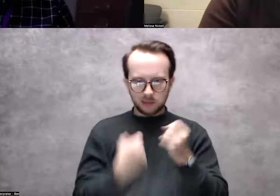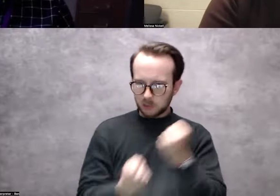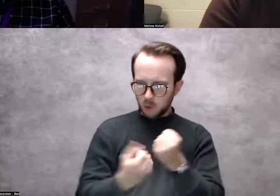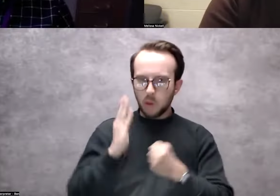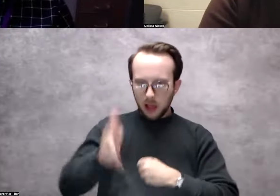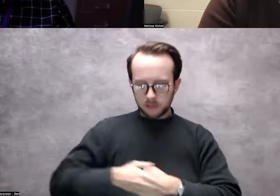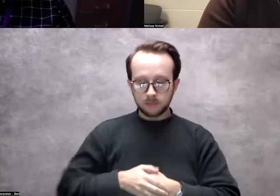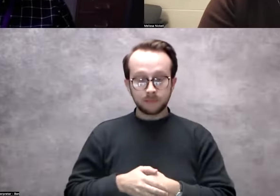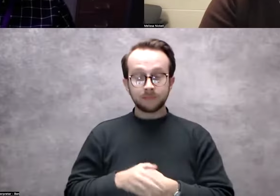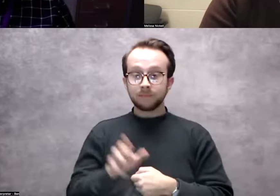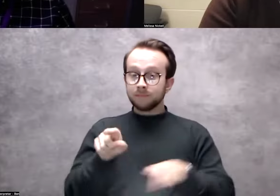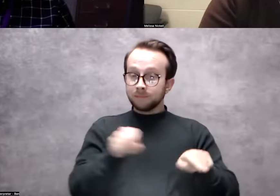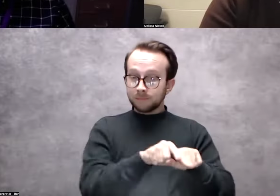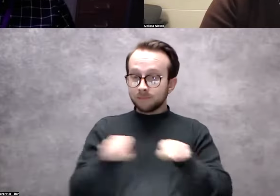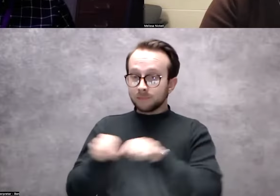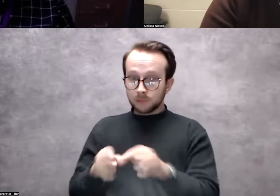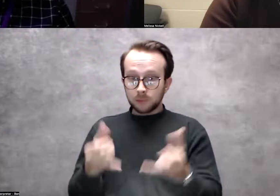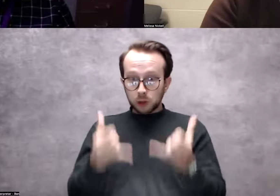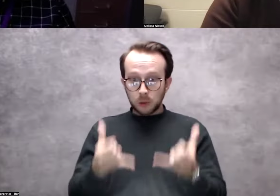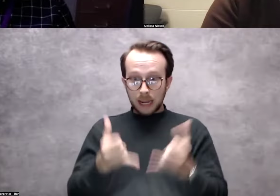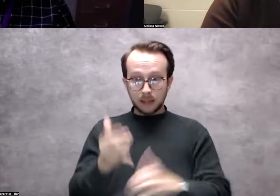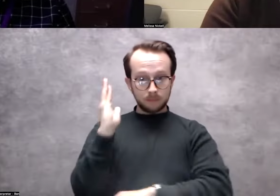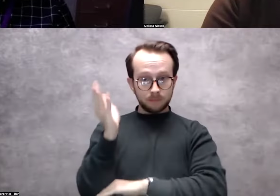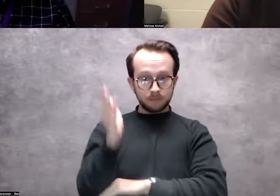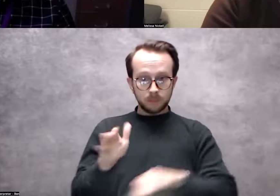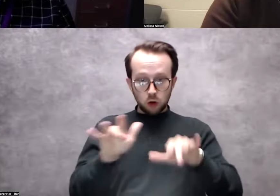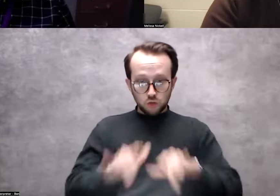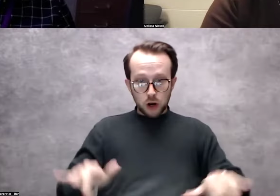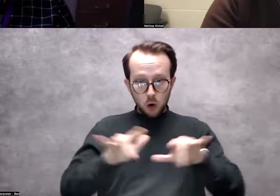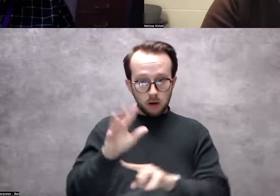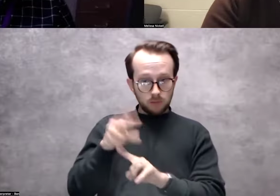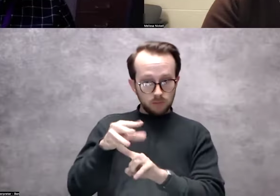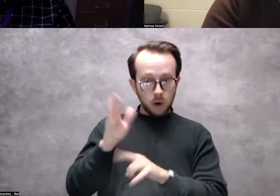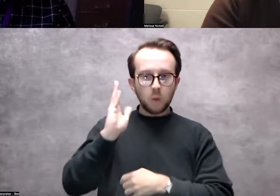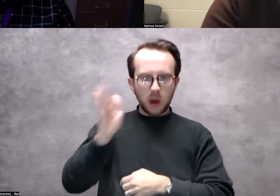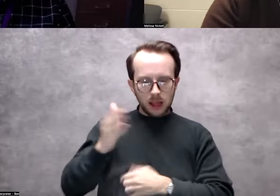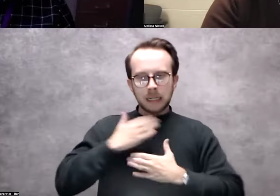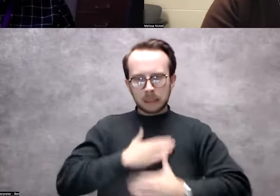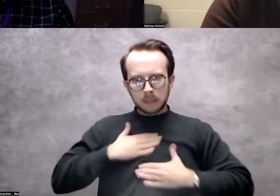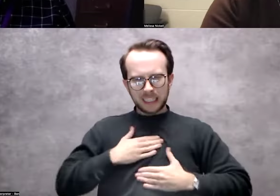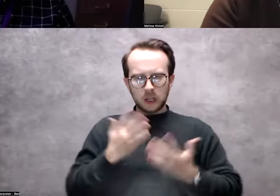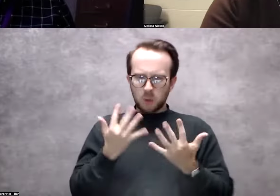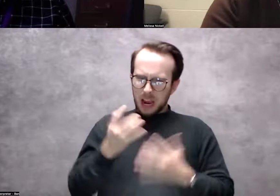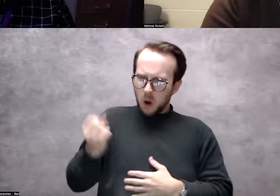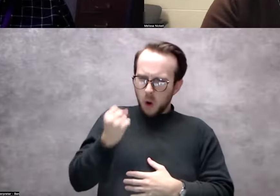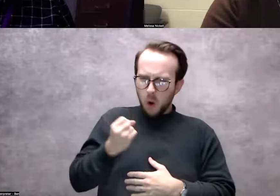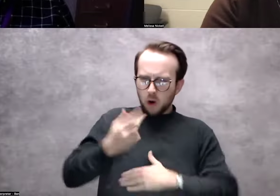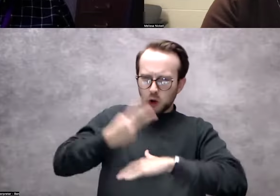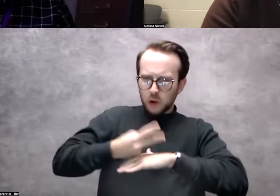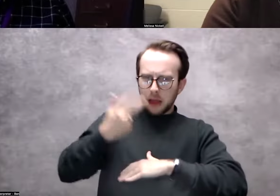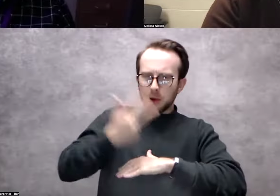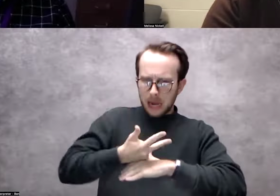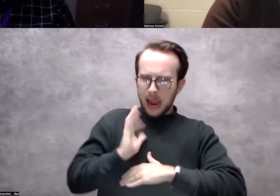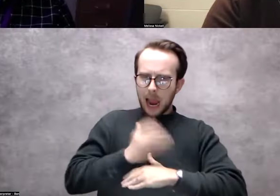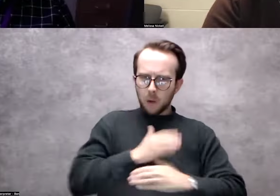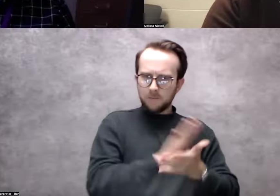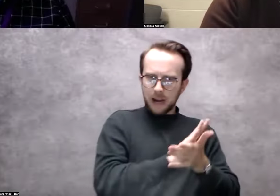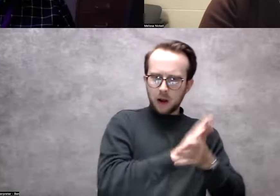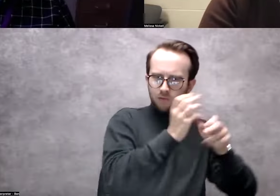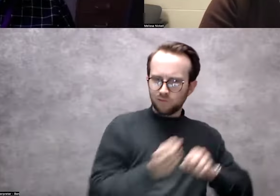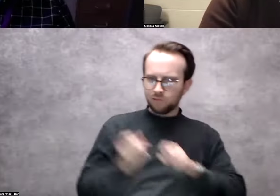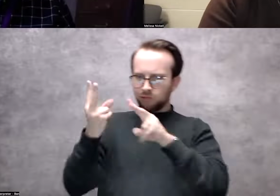Additionally, we are recording today's session. Please give us 2 or 3 business days to get that recording processed and uploaded to our YouTube